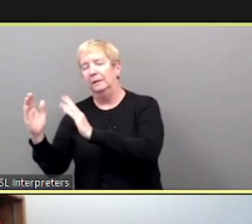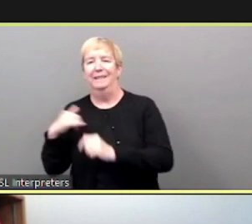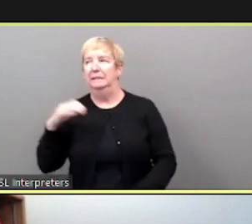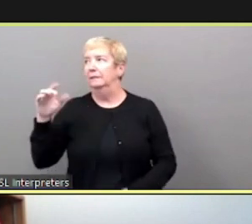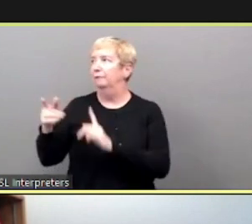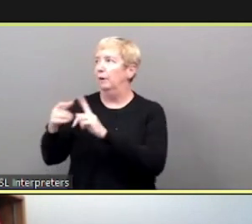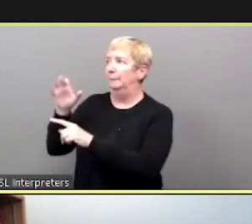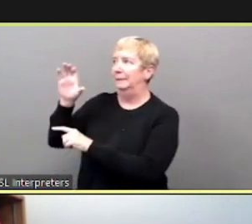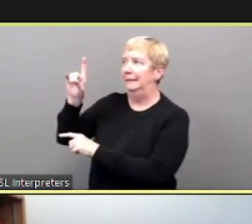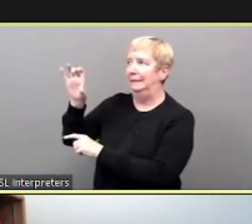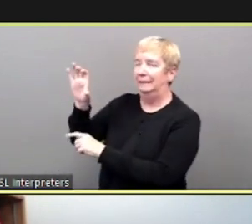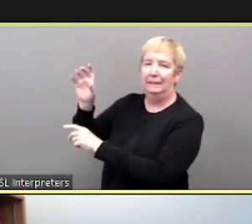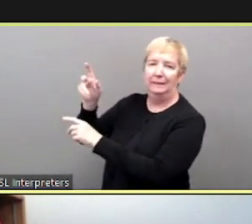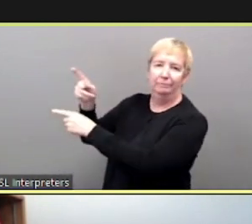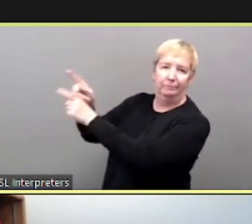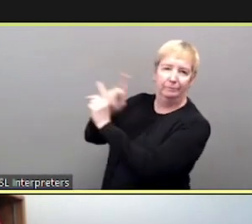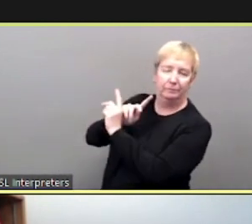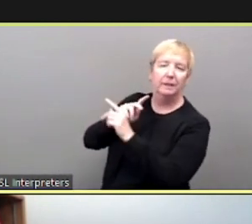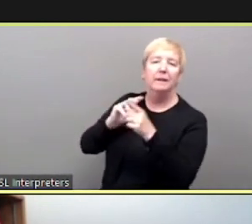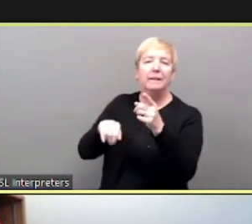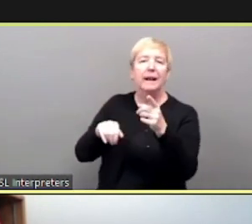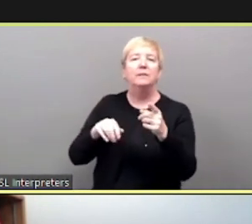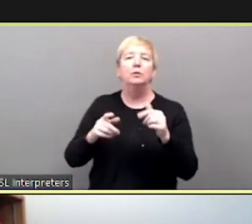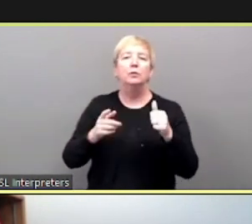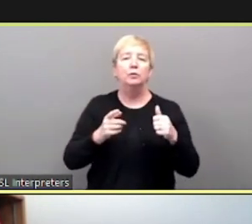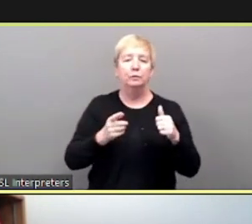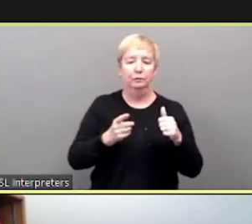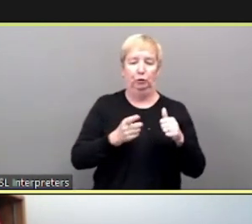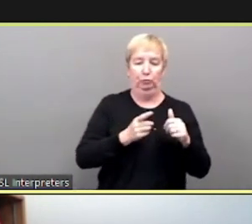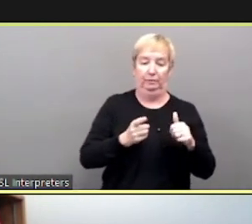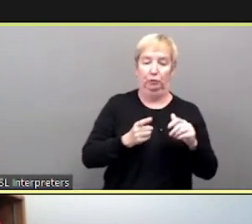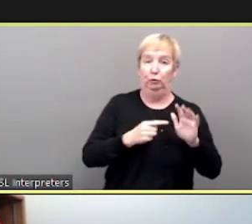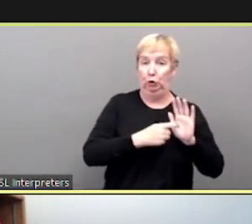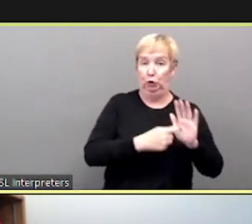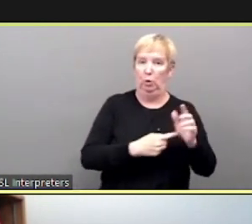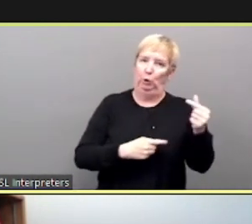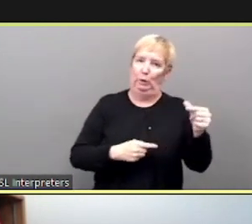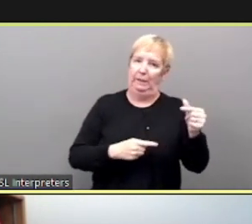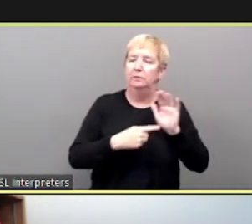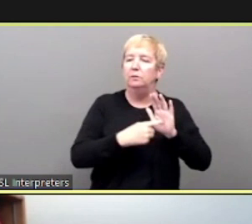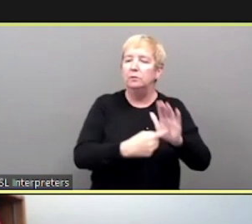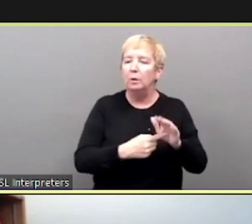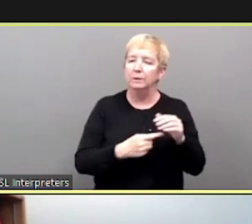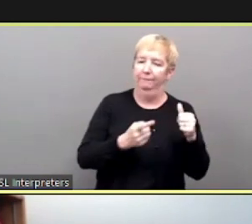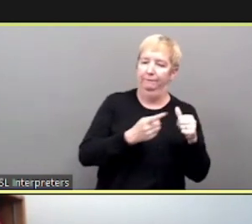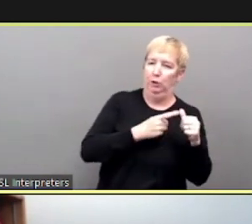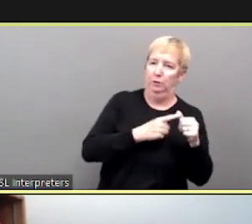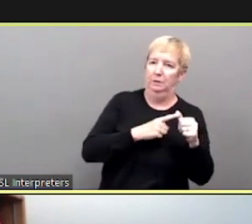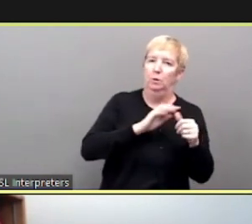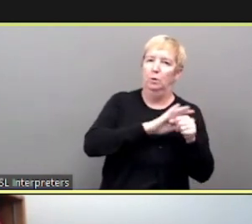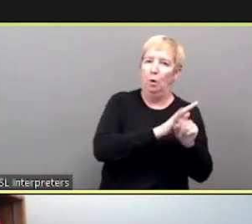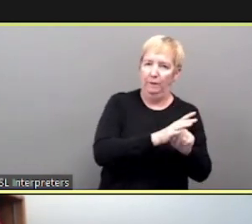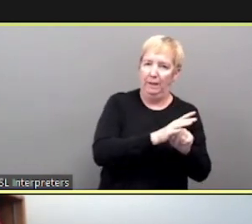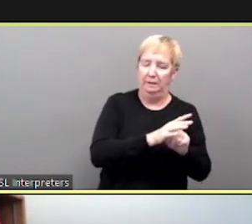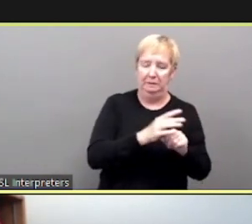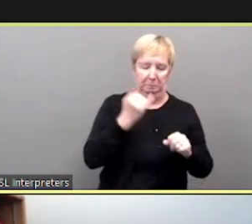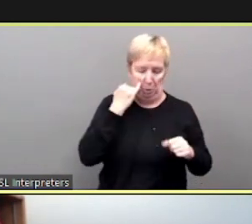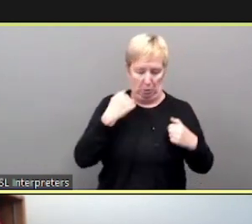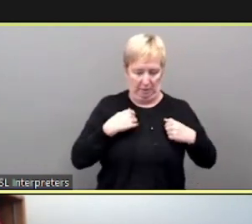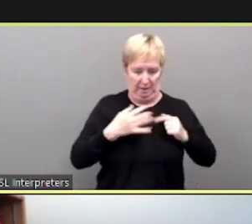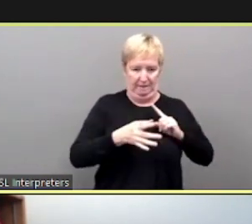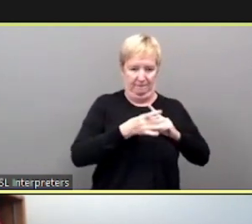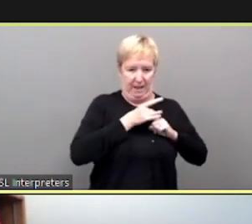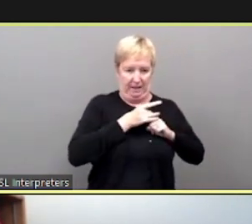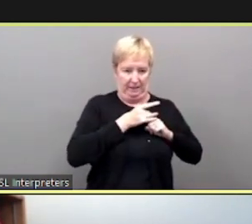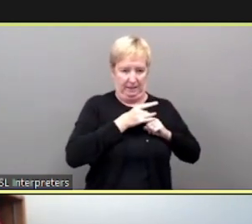the original COVID-19 strain and how one infected person on